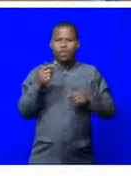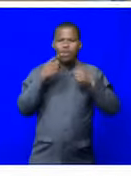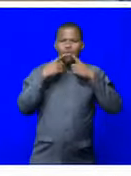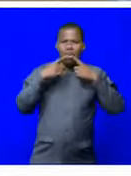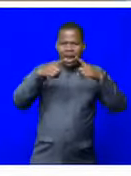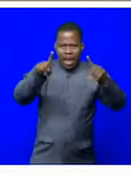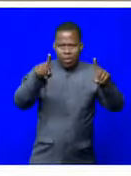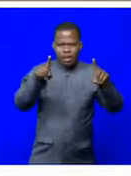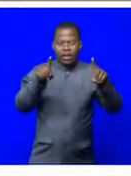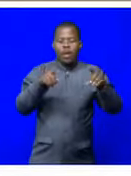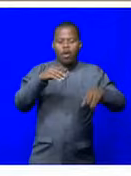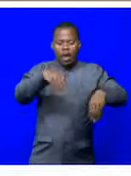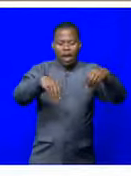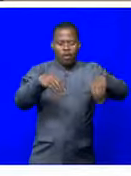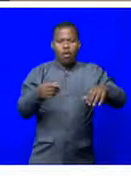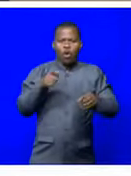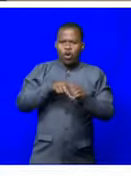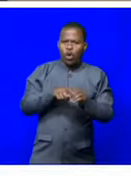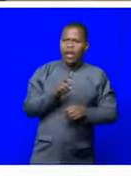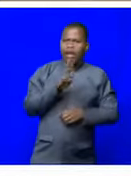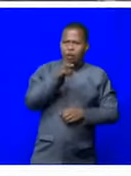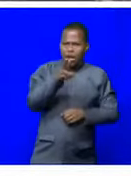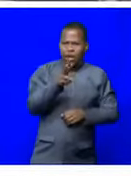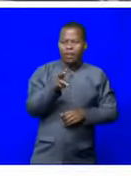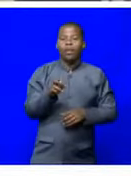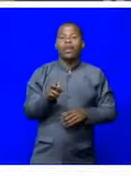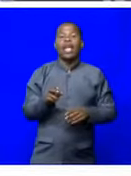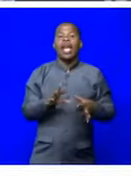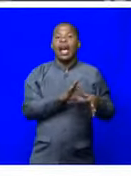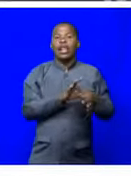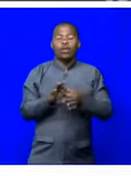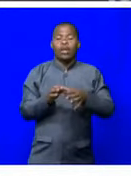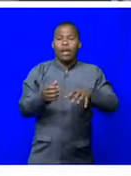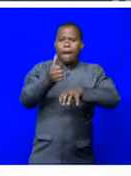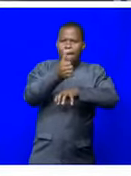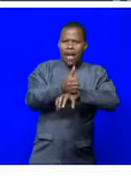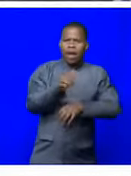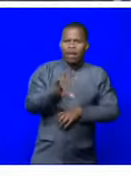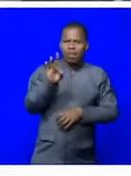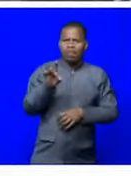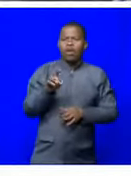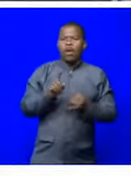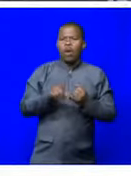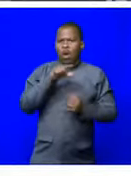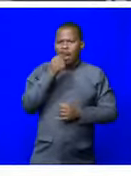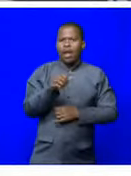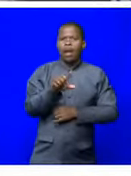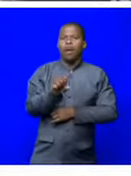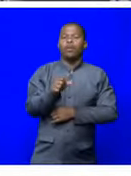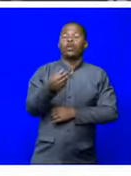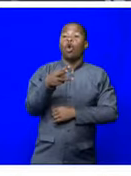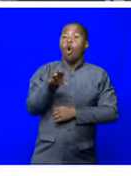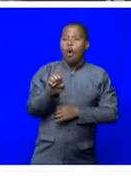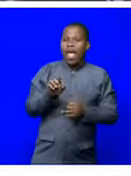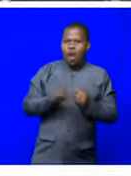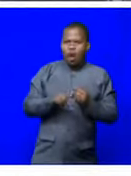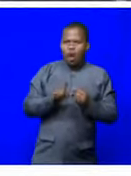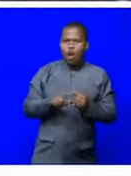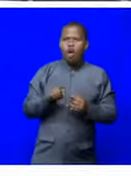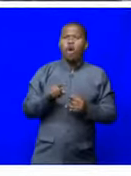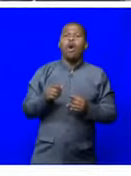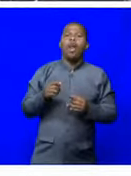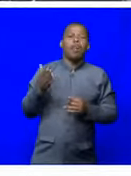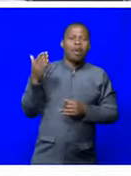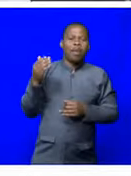labanconyelwe kungenela lukhetho. Esikhundleni sekuba ngusihlalo walenhlangano labanconyiwe kunanigel shongwe kanye nalowake waba ngusihlalo comfort